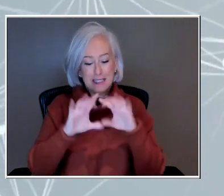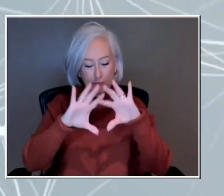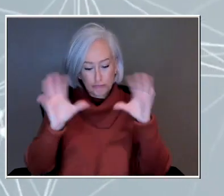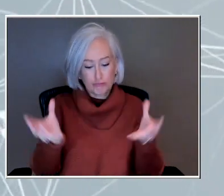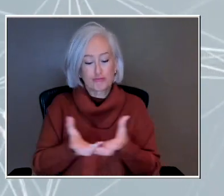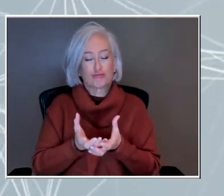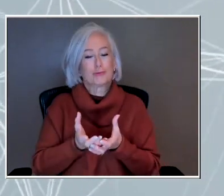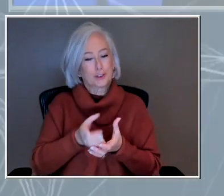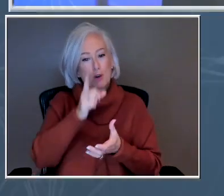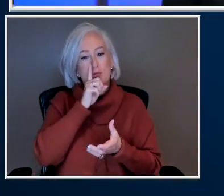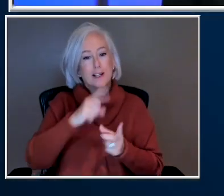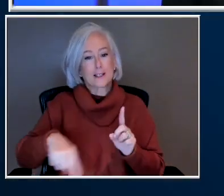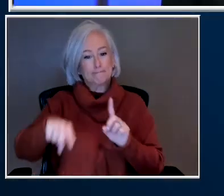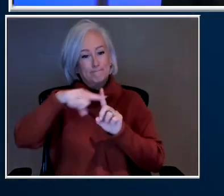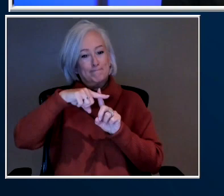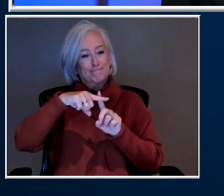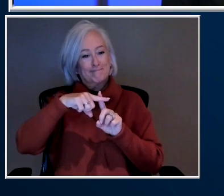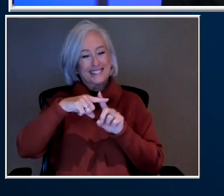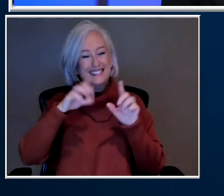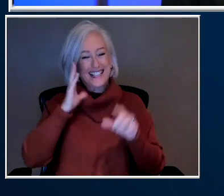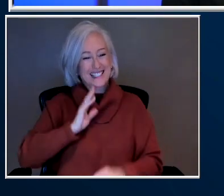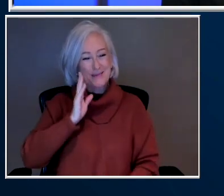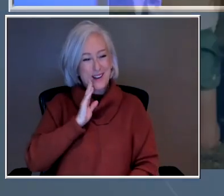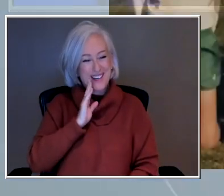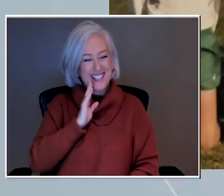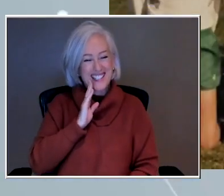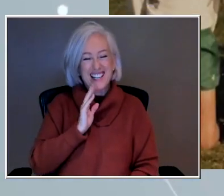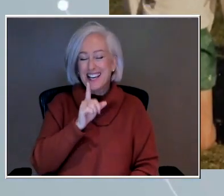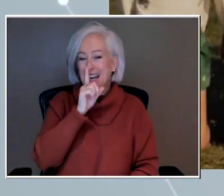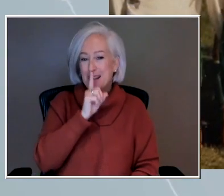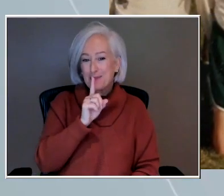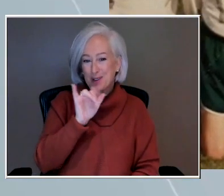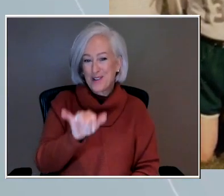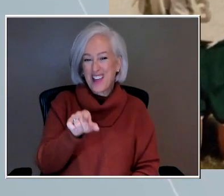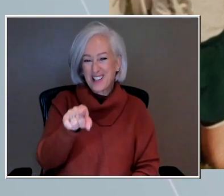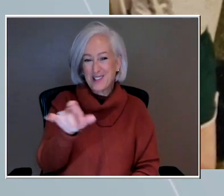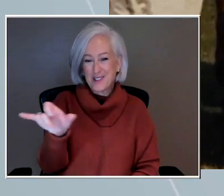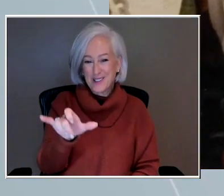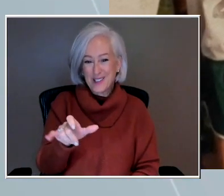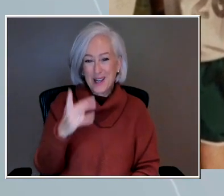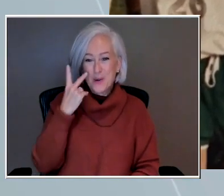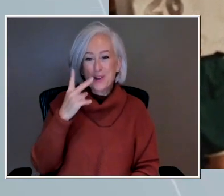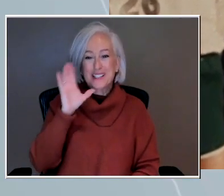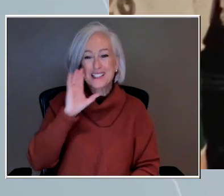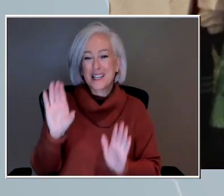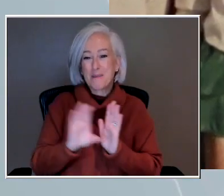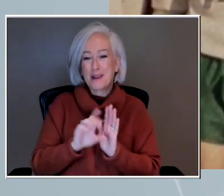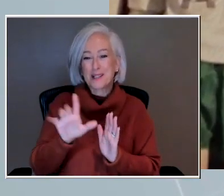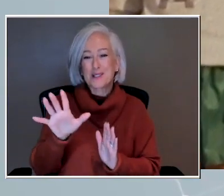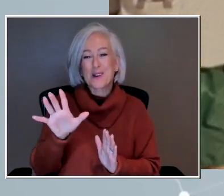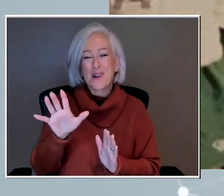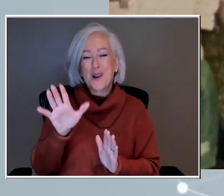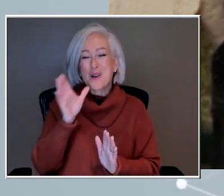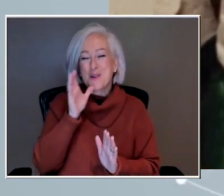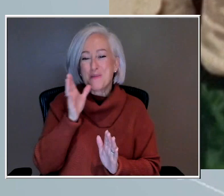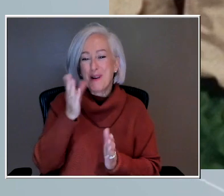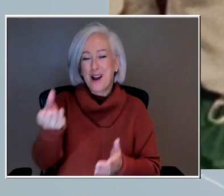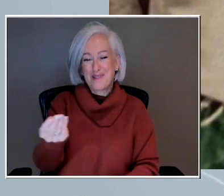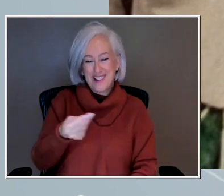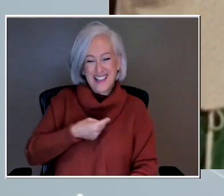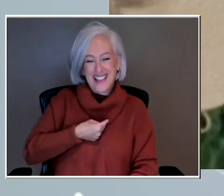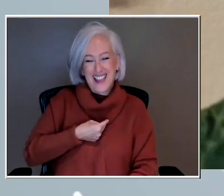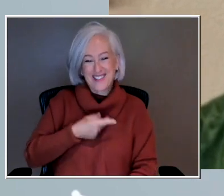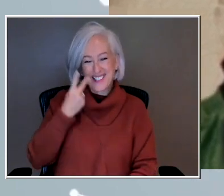and the nut doesn't fall far from the tree. I think we have some photos of you back in the day that your mom provided. There he is. I spotted that redhead. I